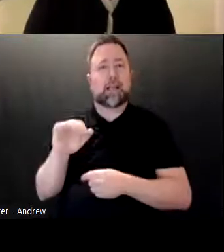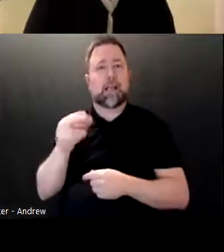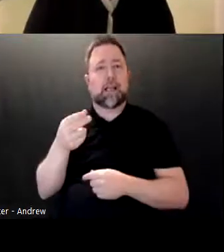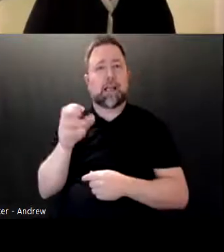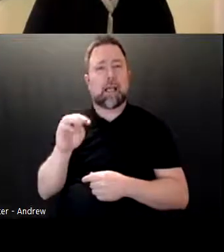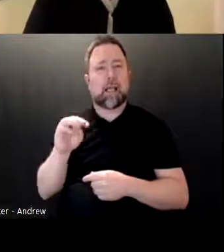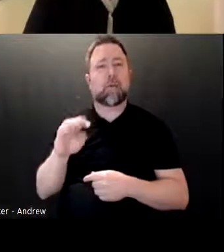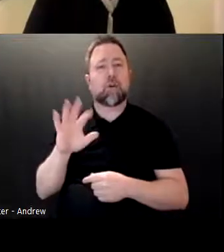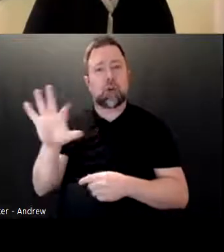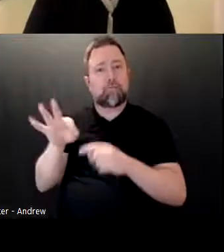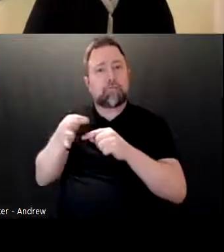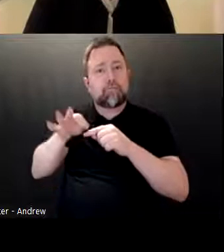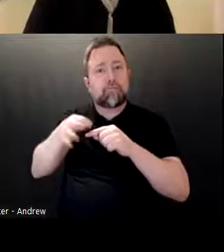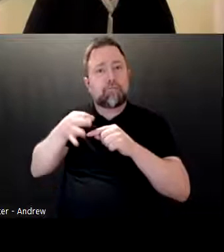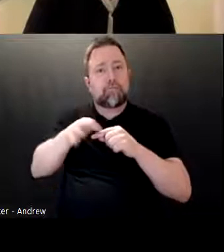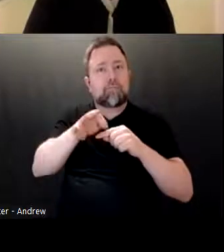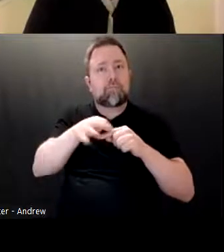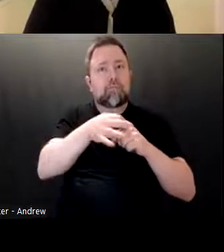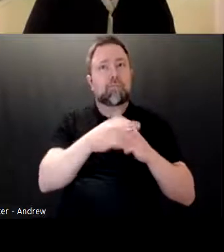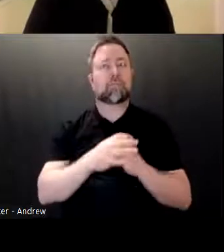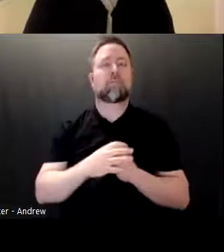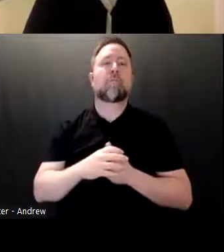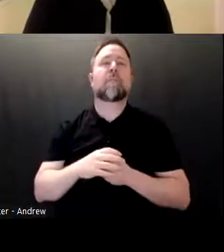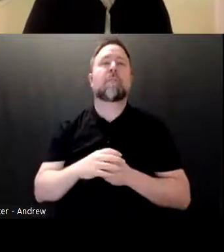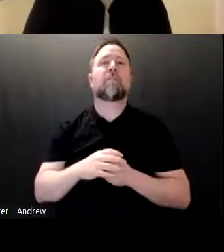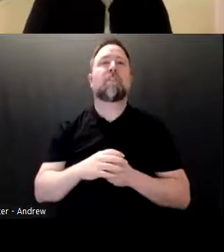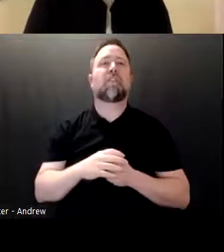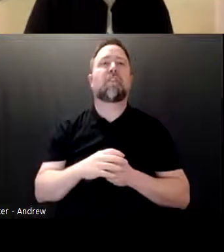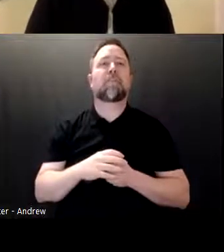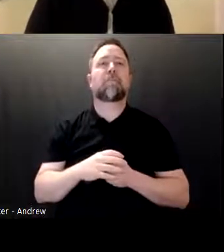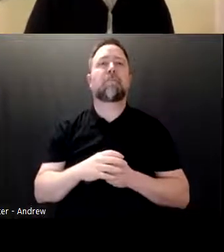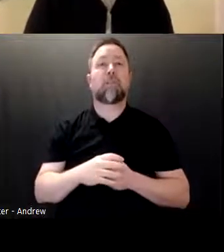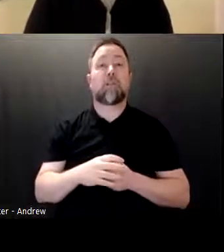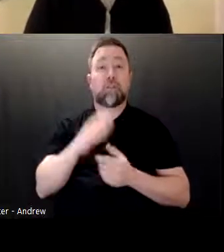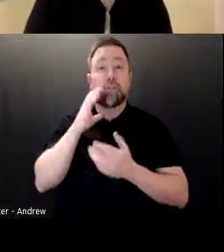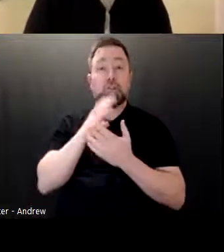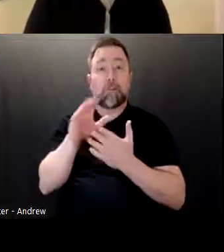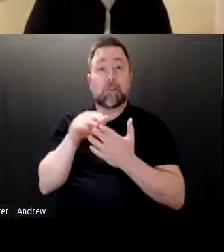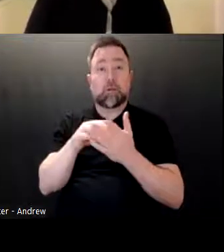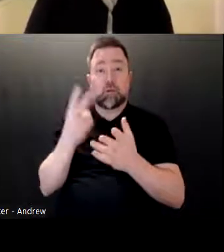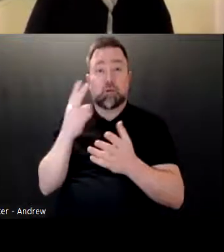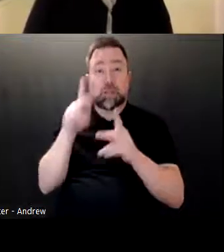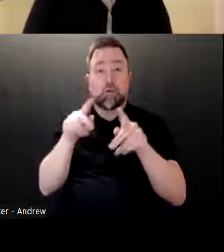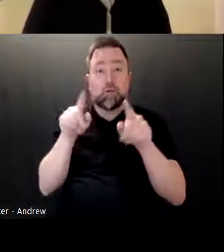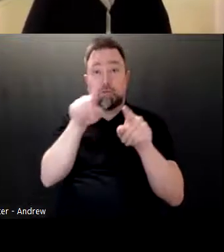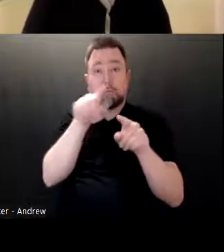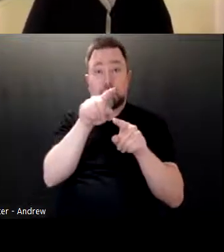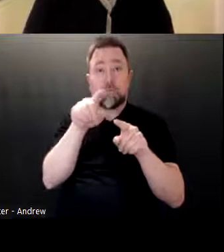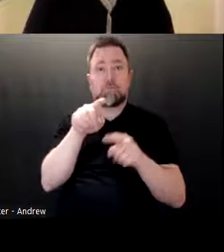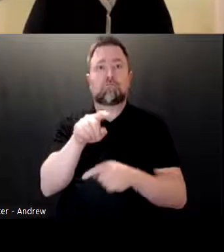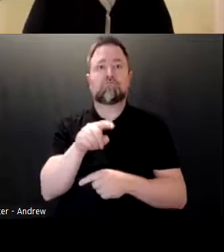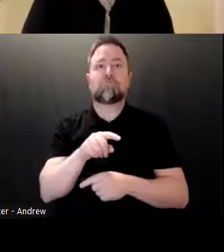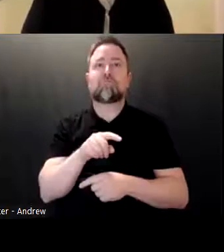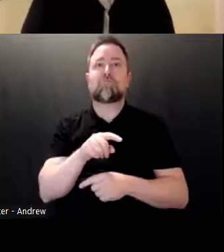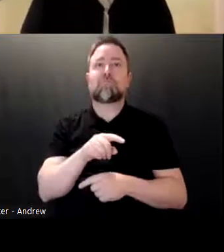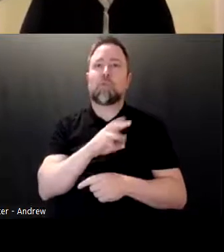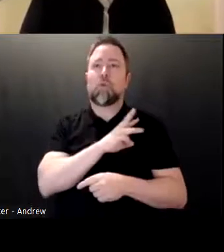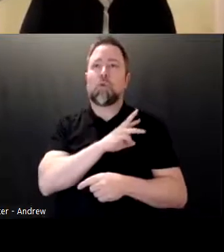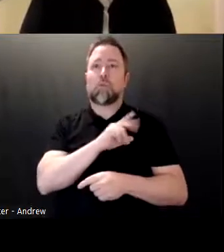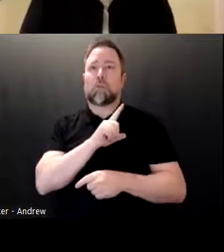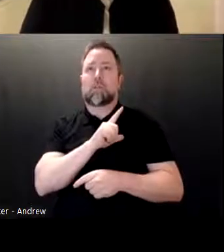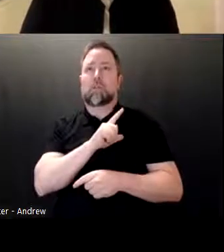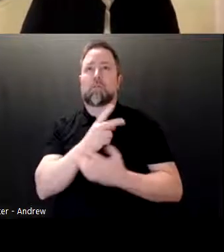entirely homemade outfit. That's all of her sewing. And the dark cloth that she's wearing